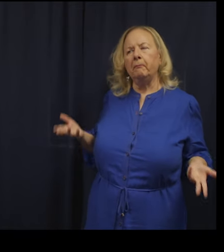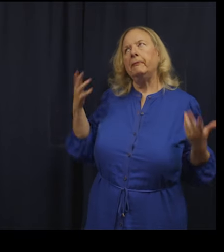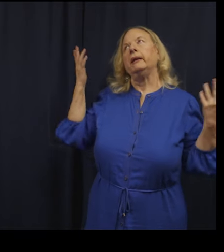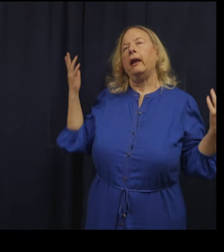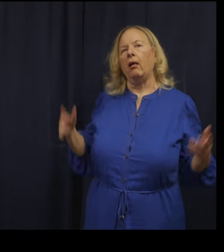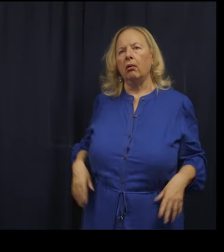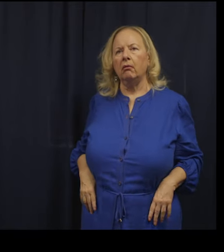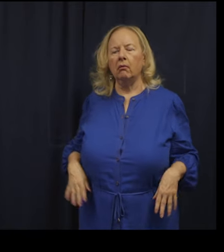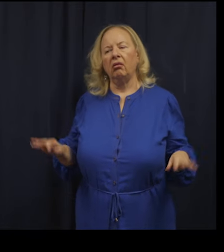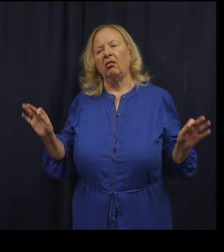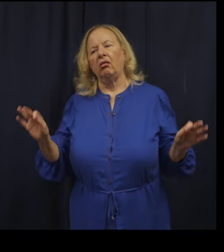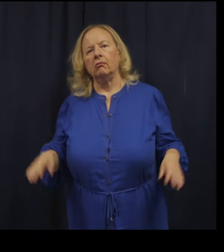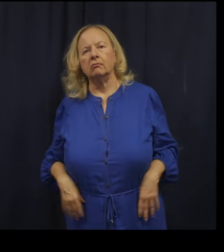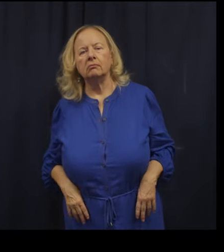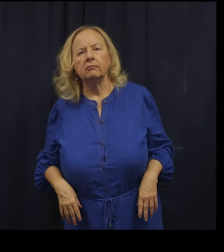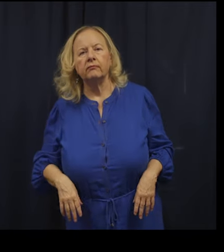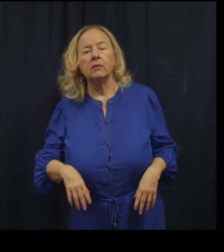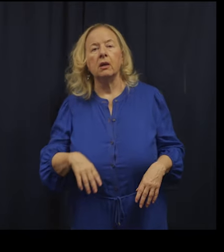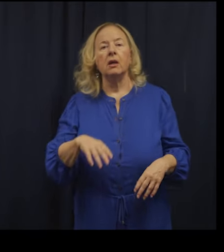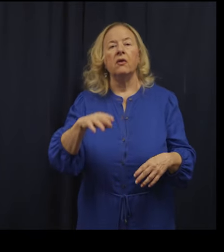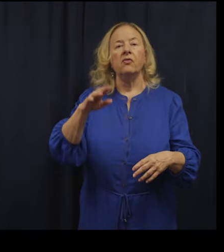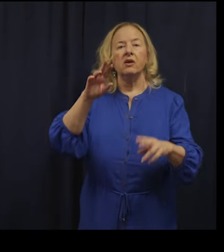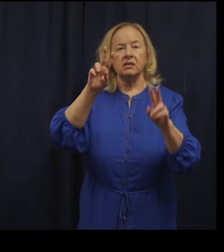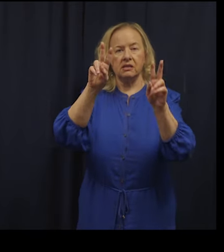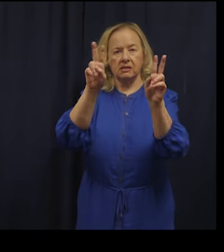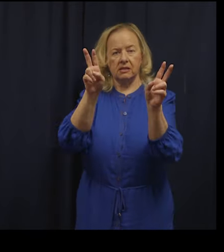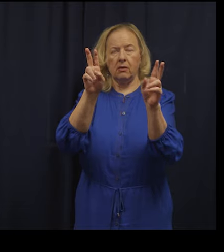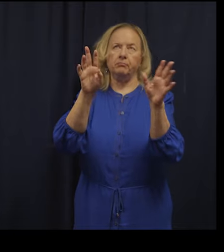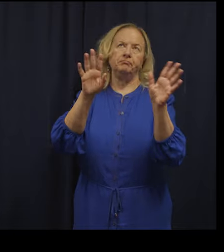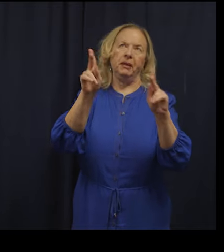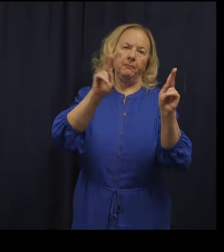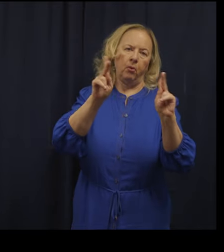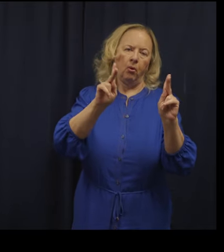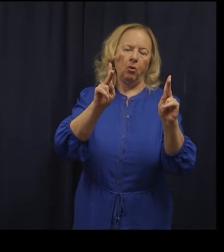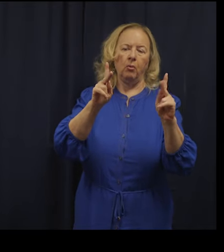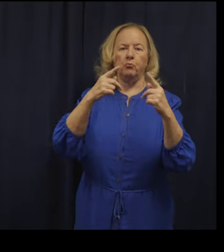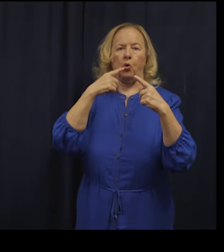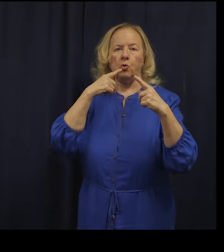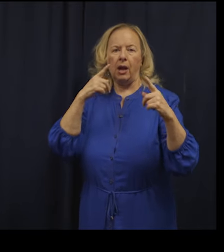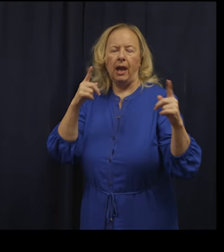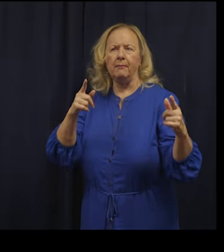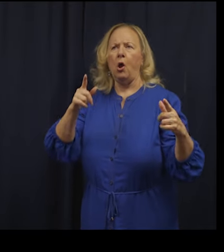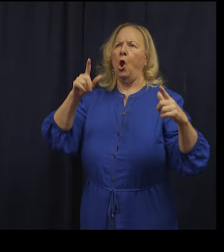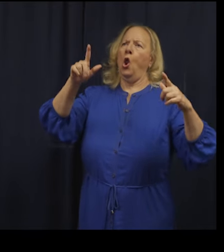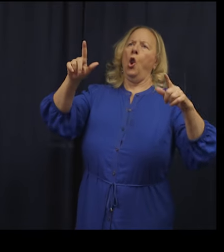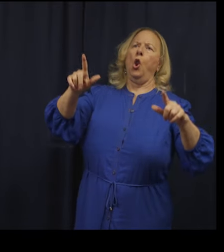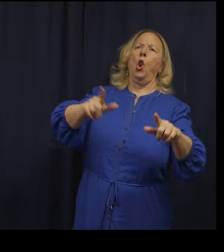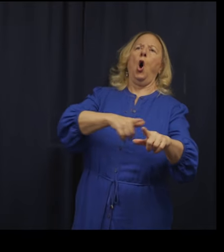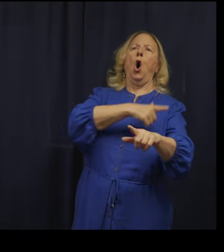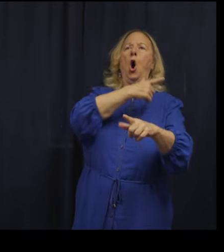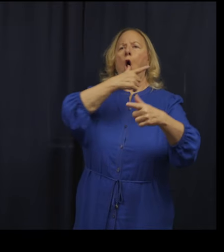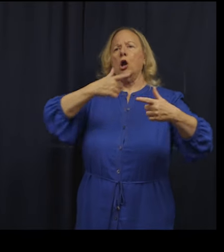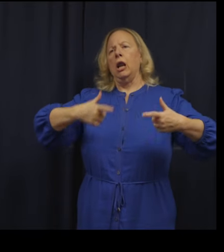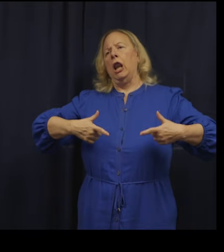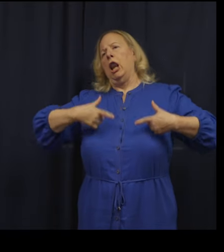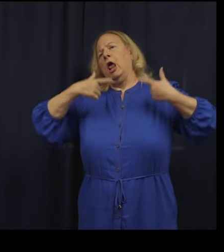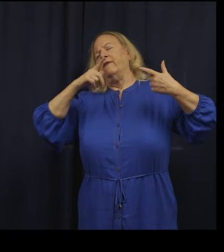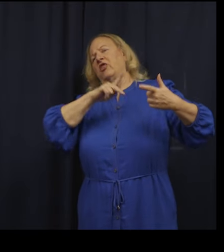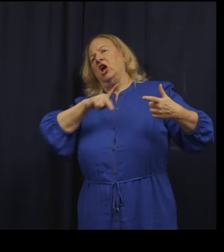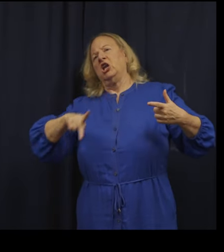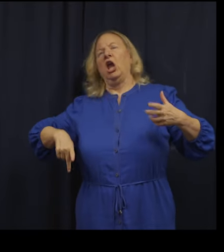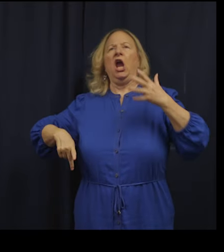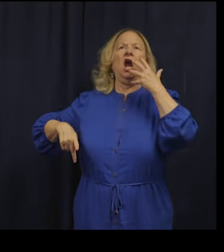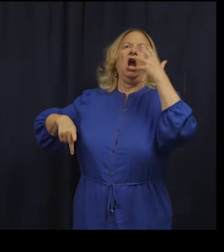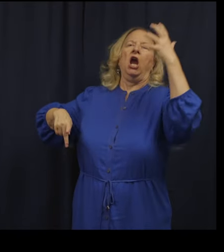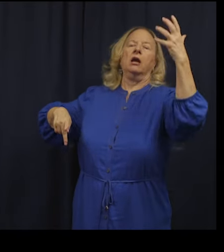deal. Okay. When the subjects proclaim, long live the king, they are